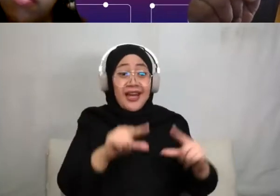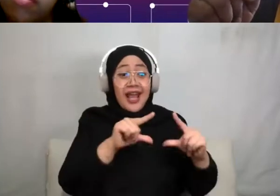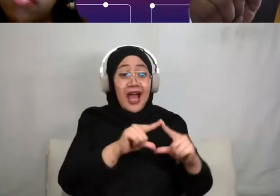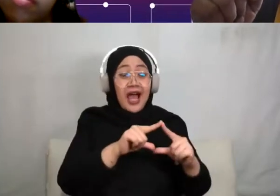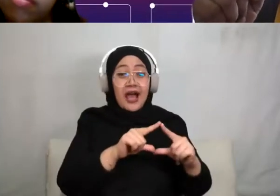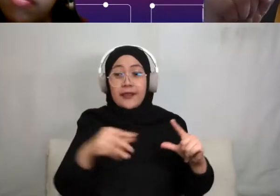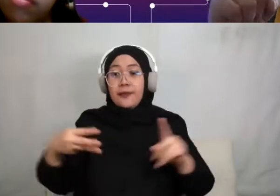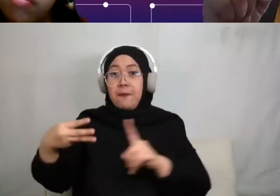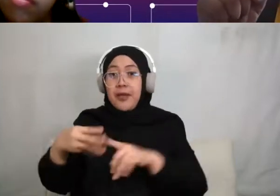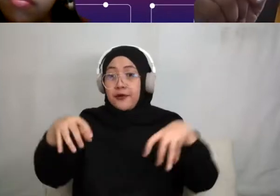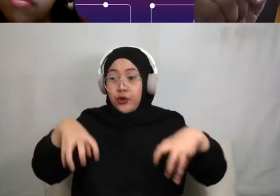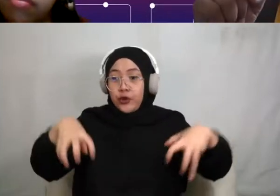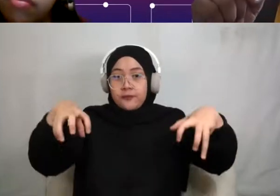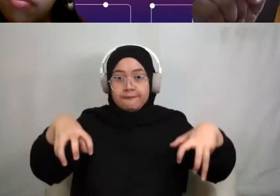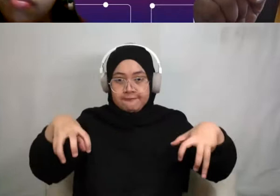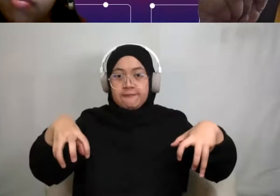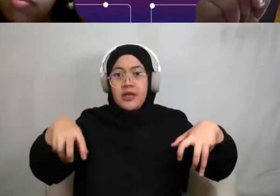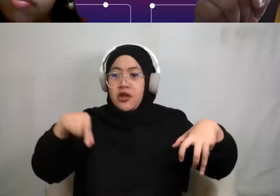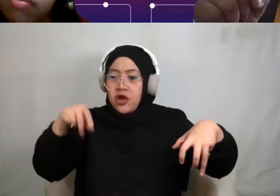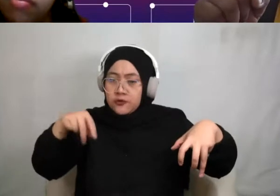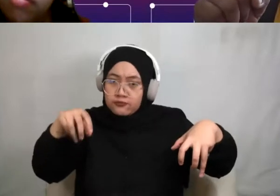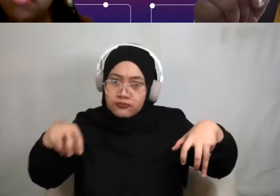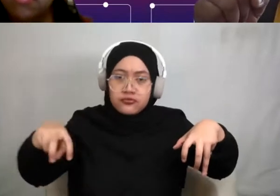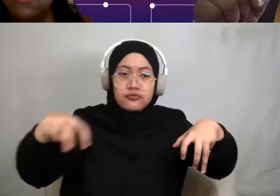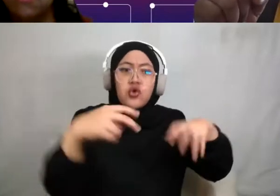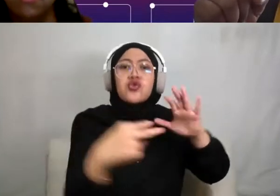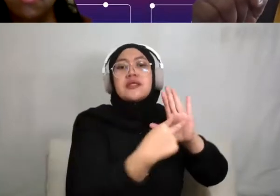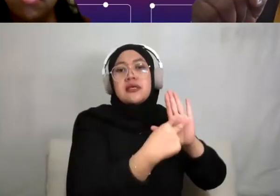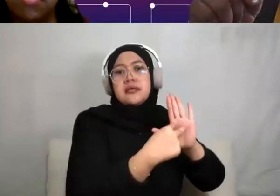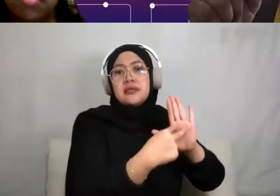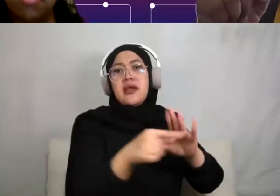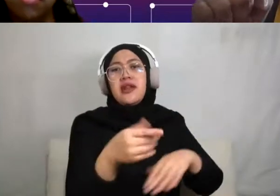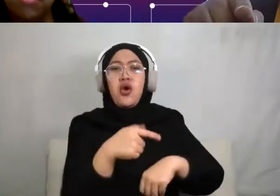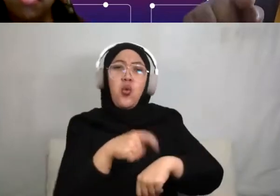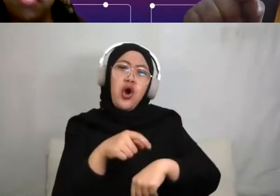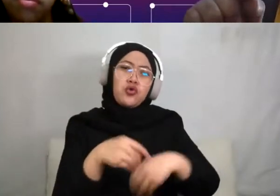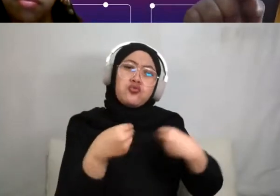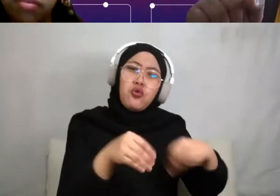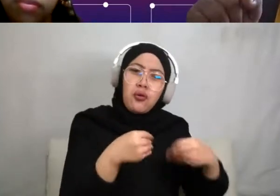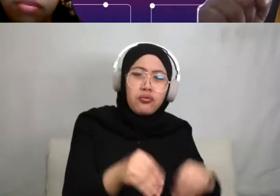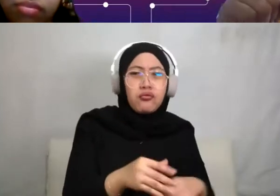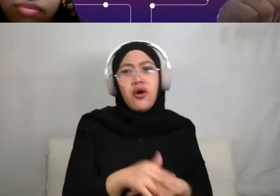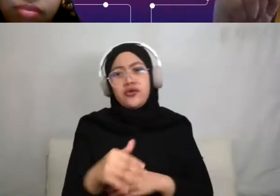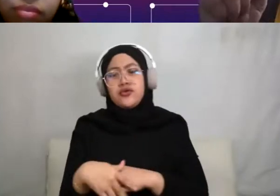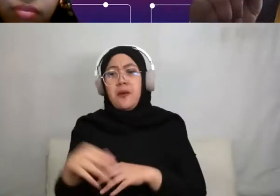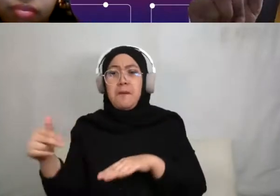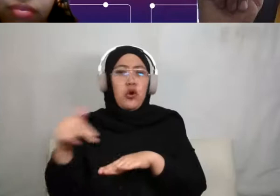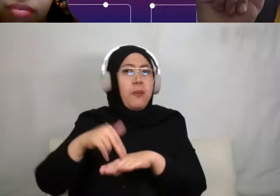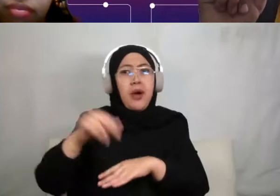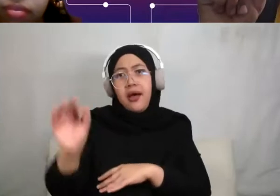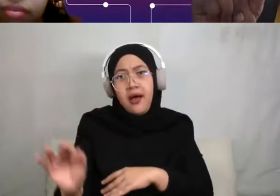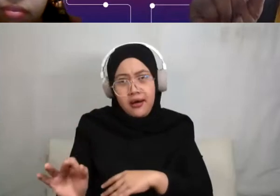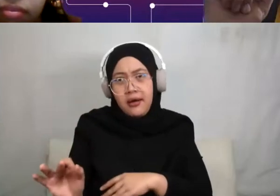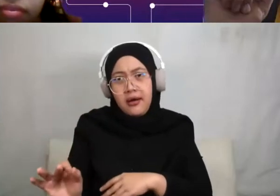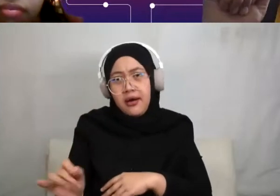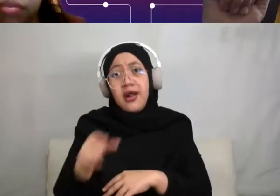kilometer, also loss of time. Also, operator charges to TransJakarta to pay for this dead kilometer